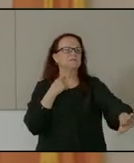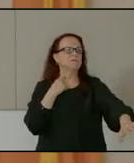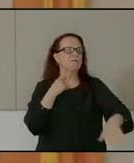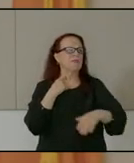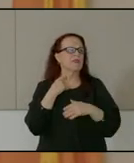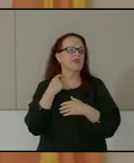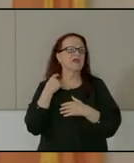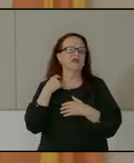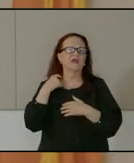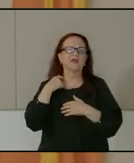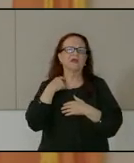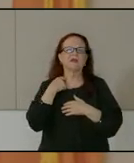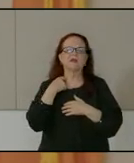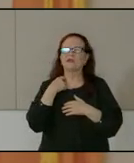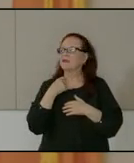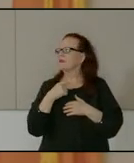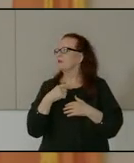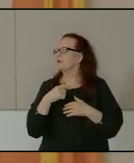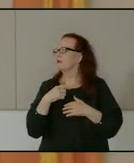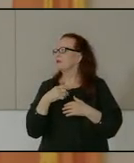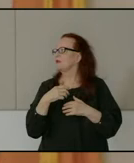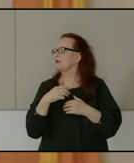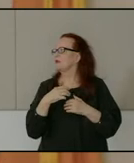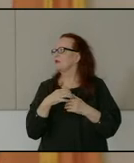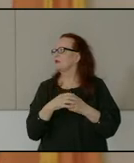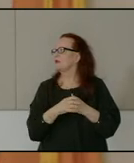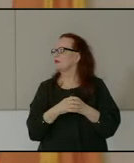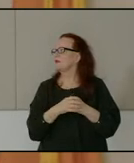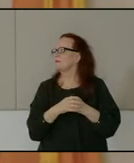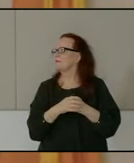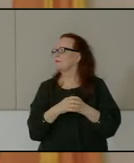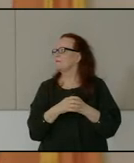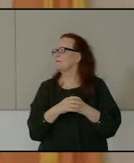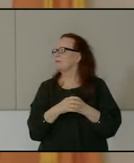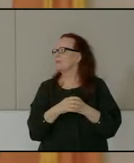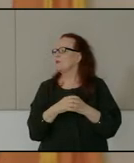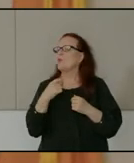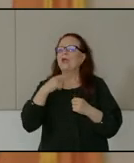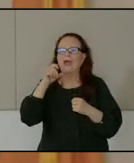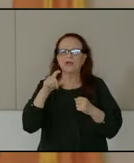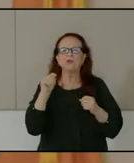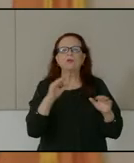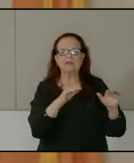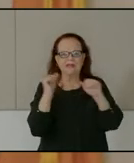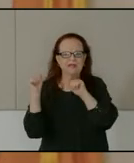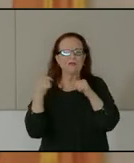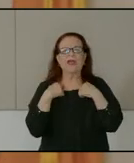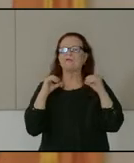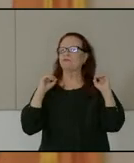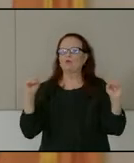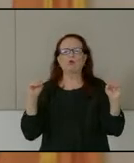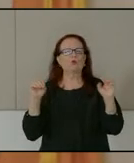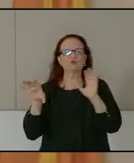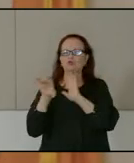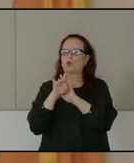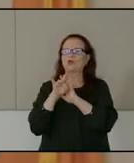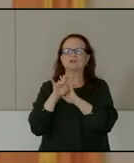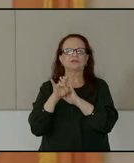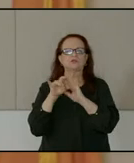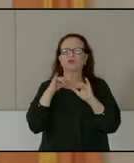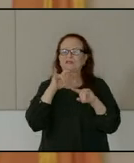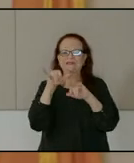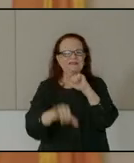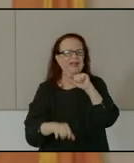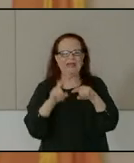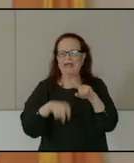just took our two bags and have to go because we had no choice. I knew that nobody